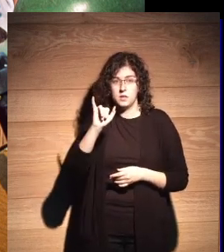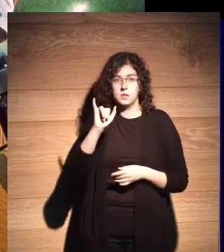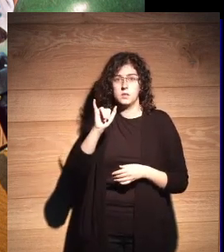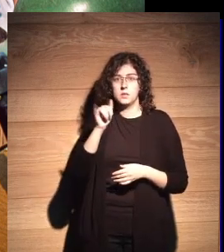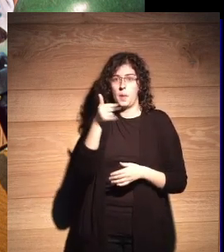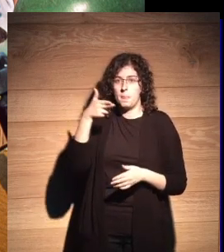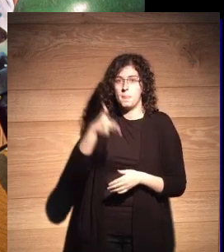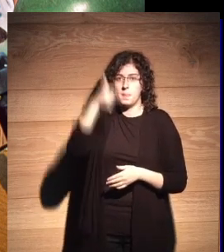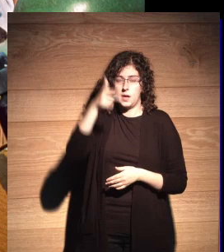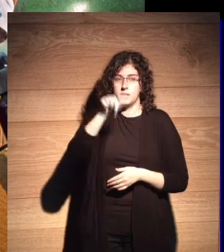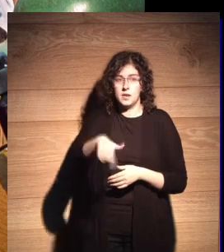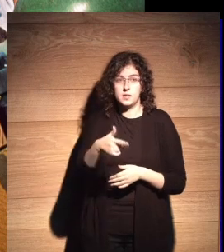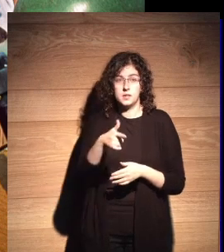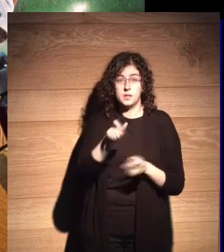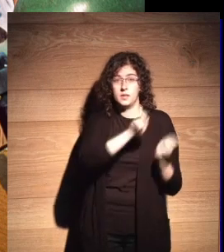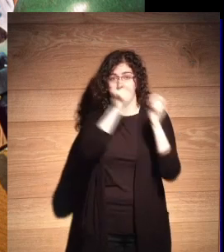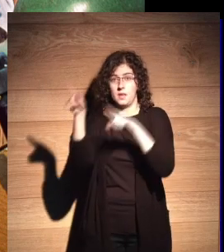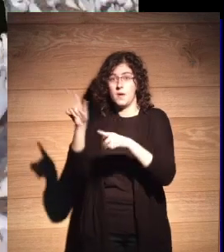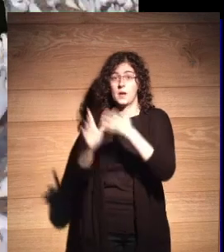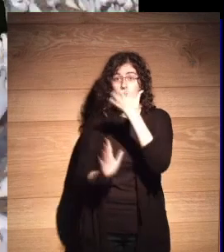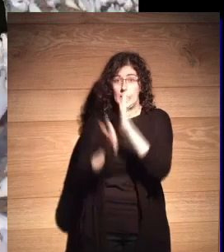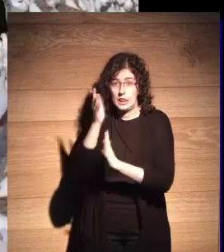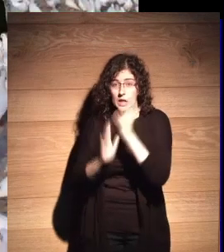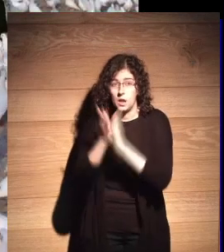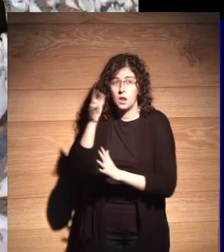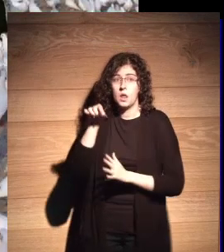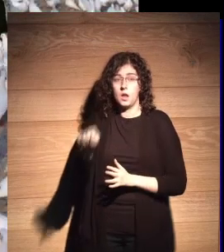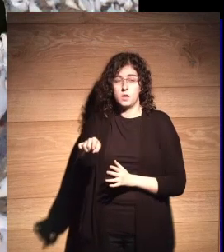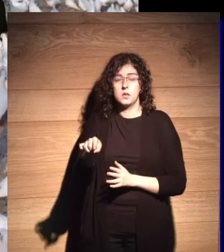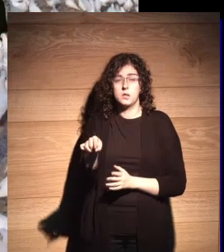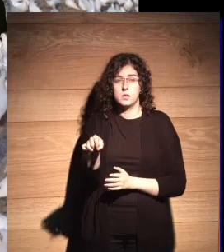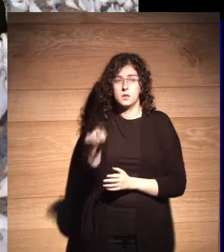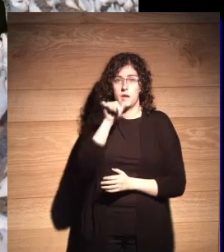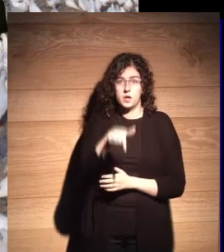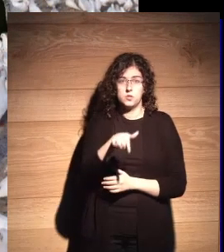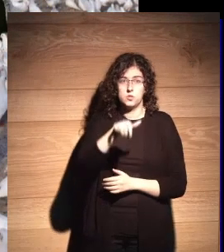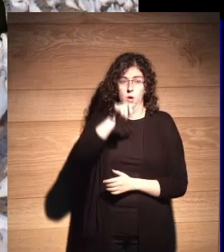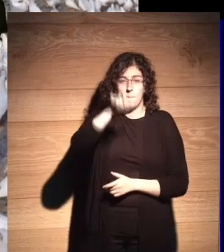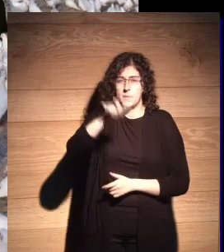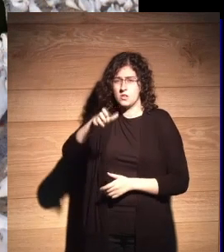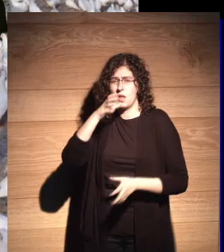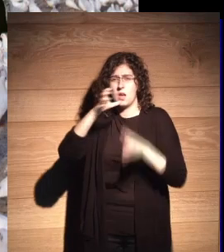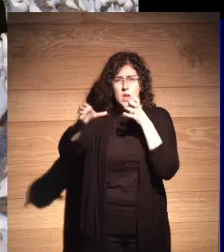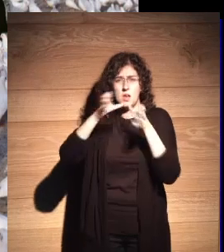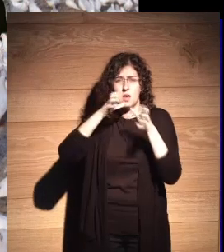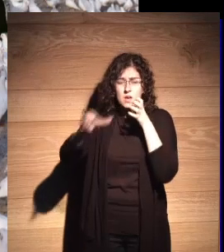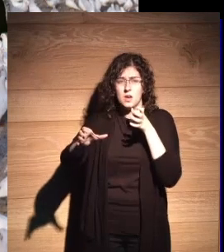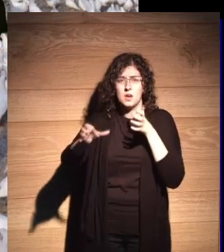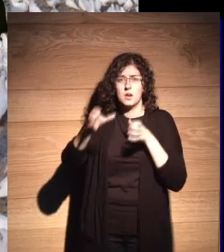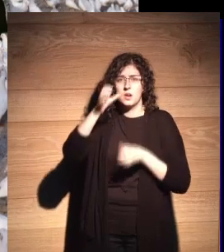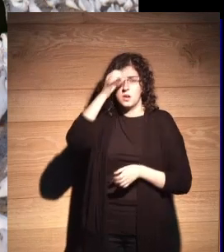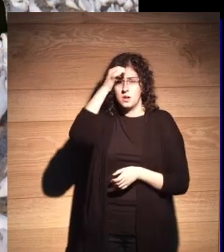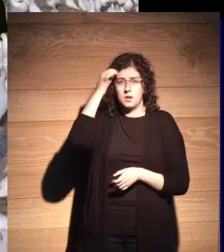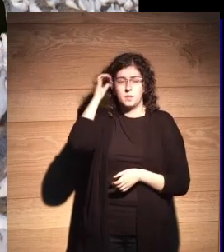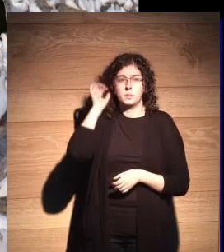were some of her devotees kind of mourning and shouting out praise for her.